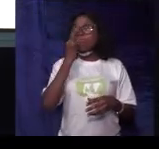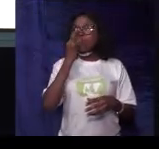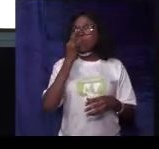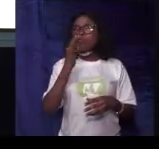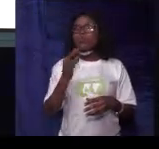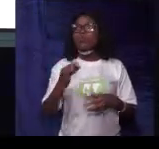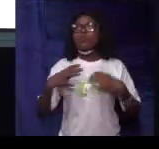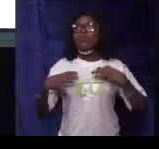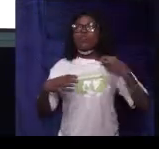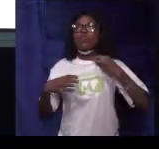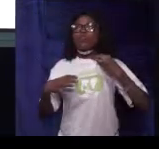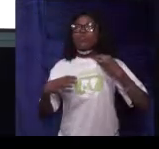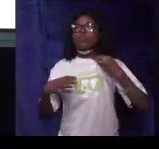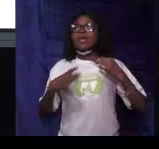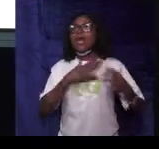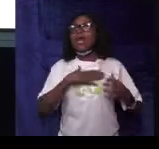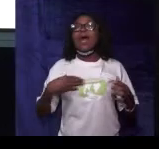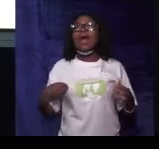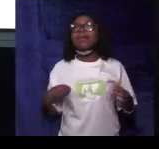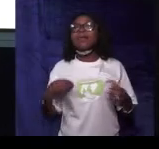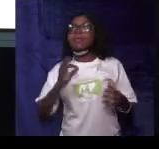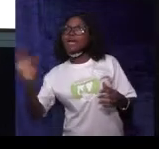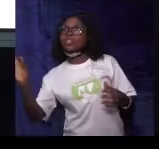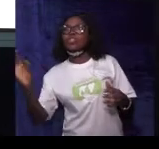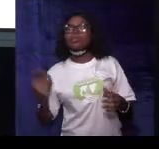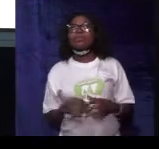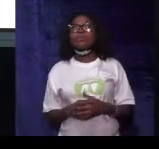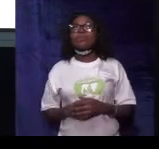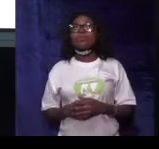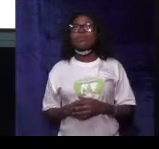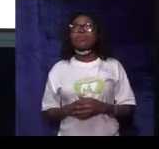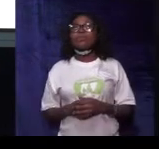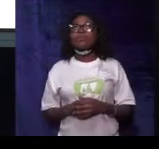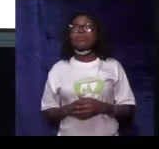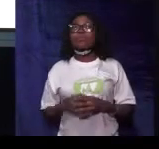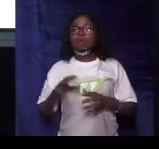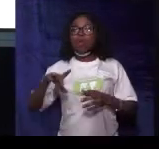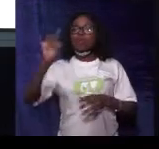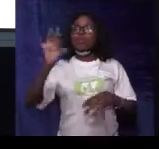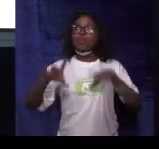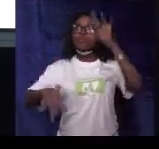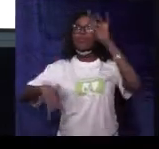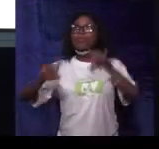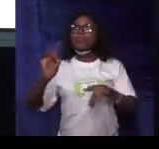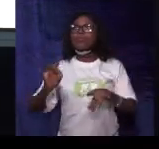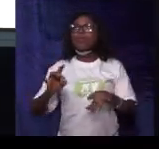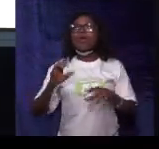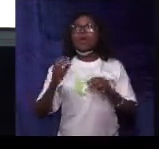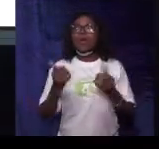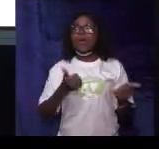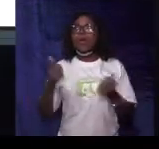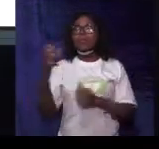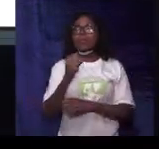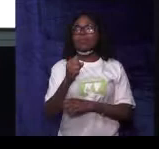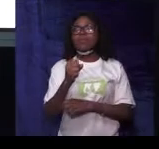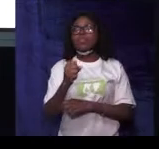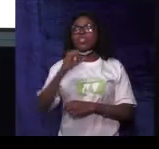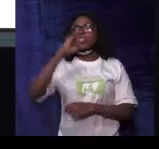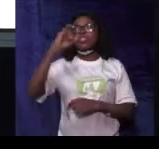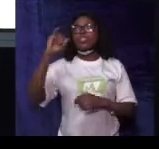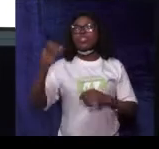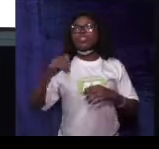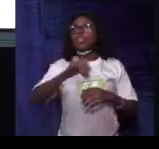needs of man. Food, clothing, and dash. Options: